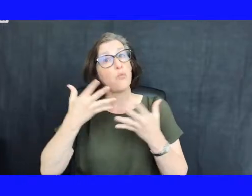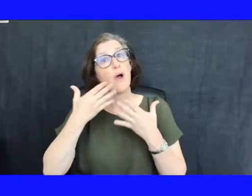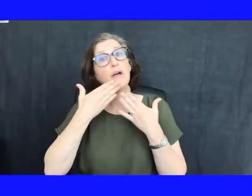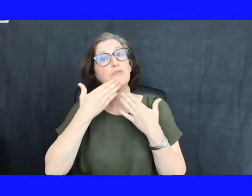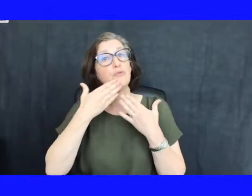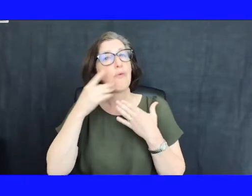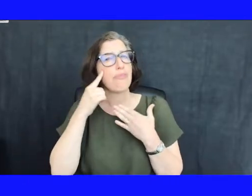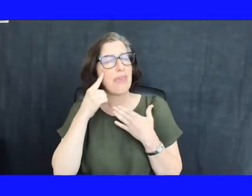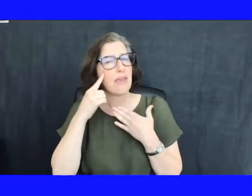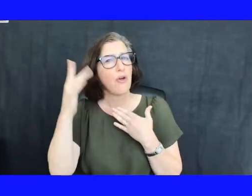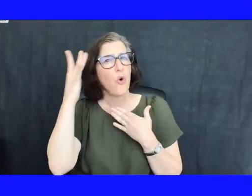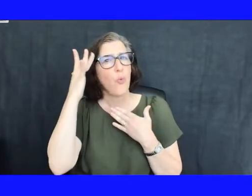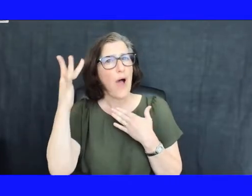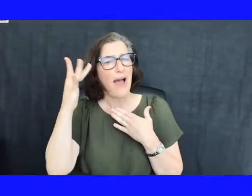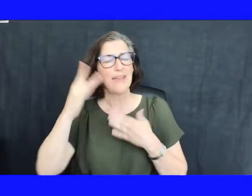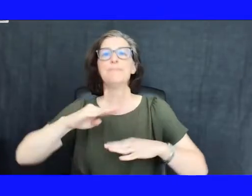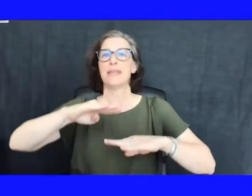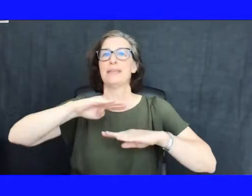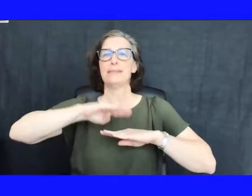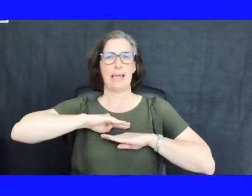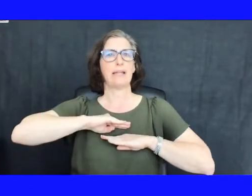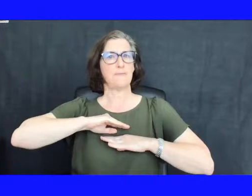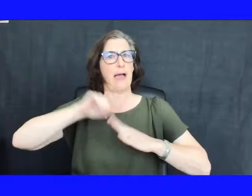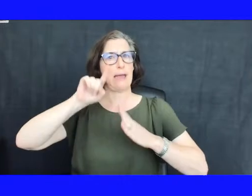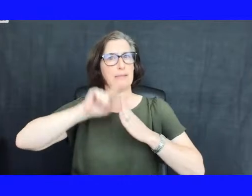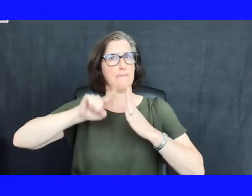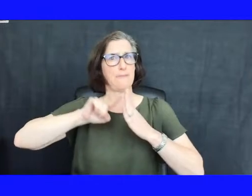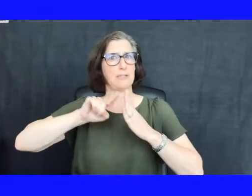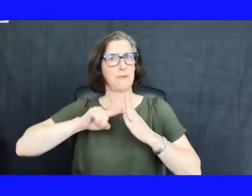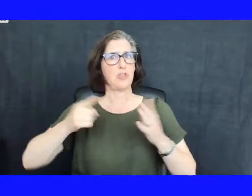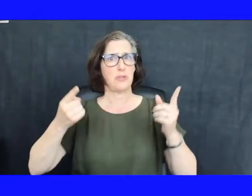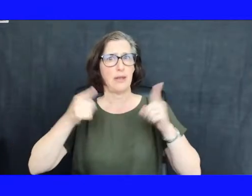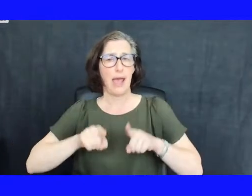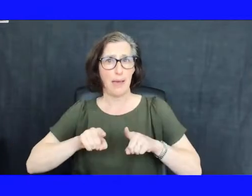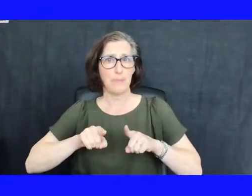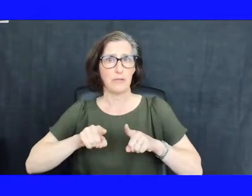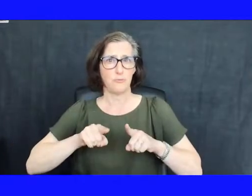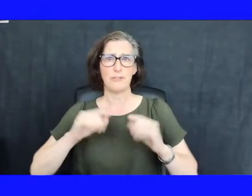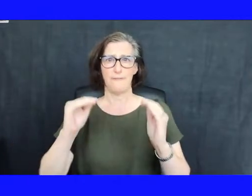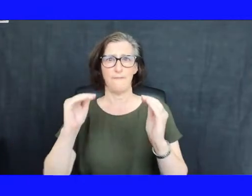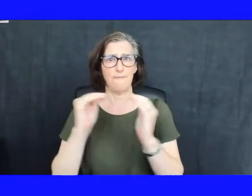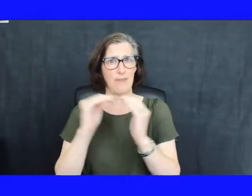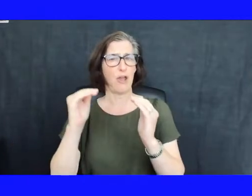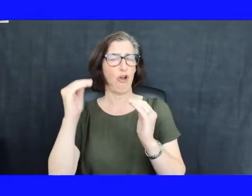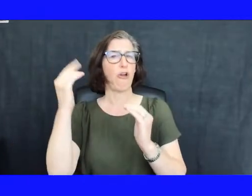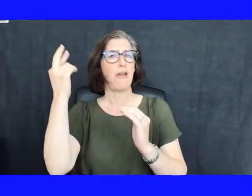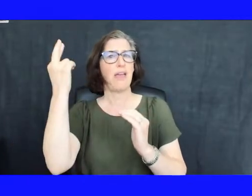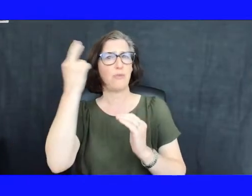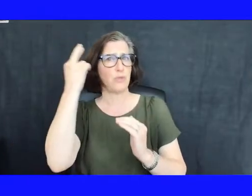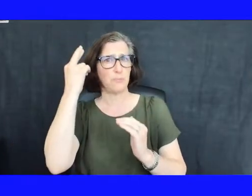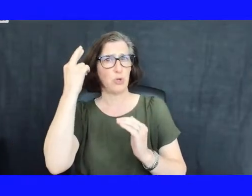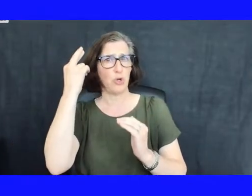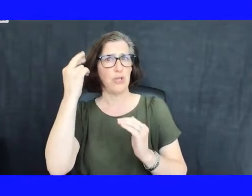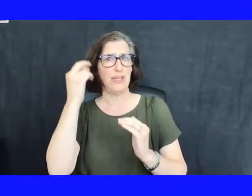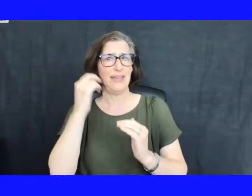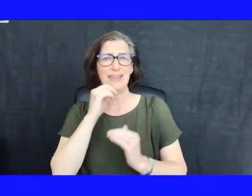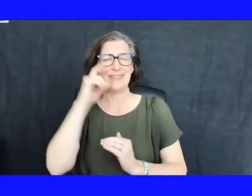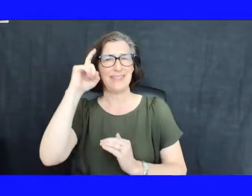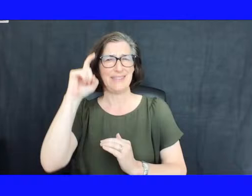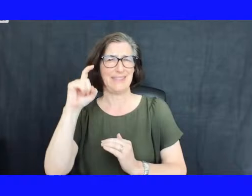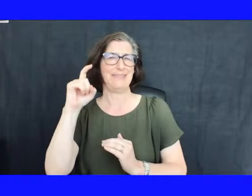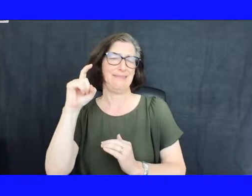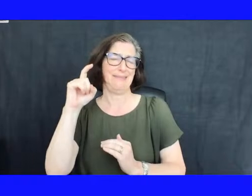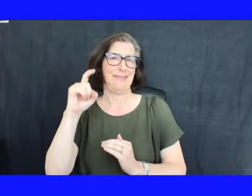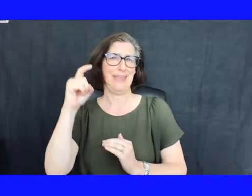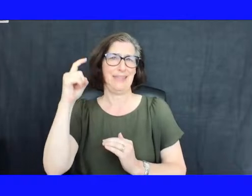reasonable cause complaints findings by the external agencies went up in 2019, but we do receive